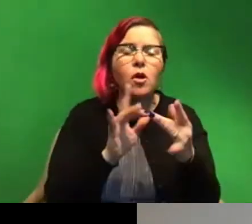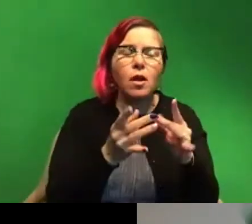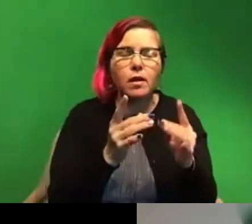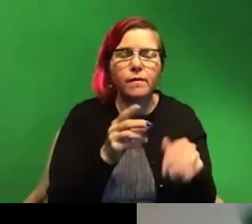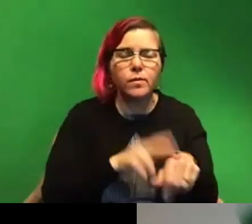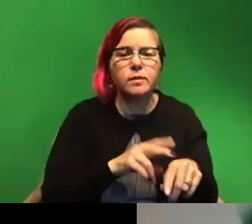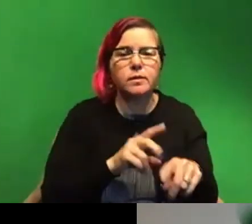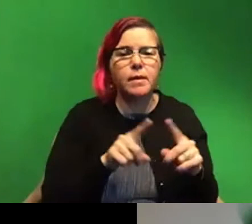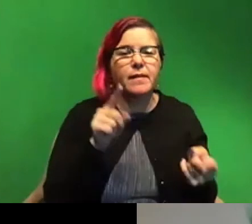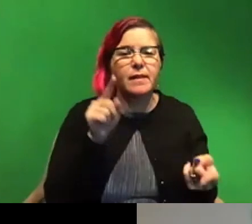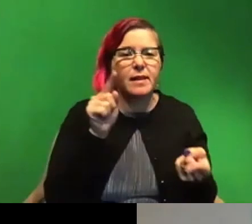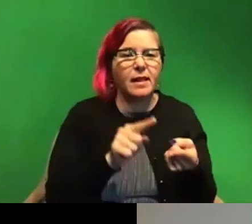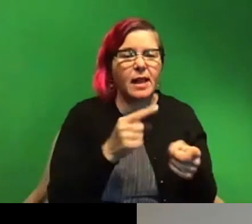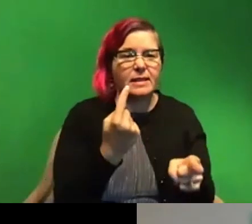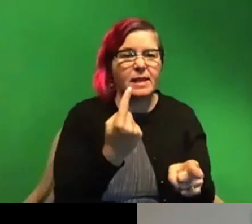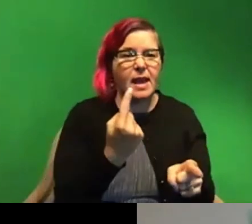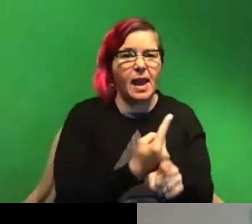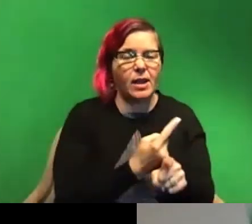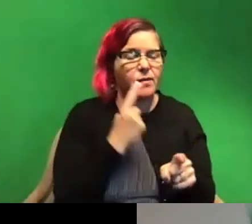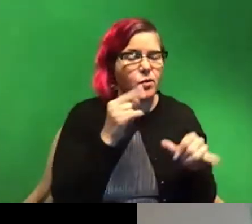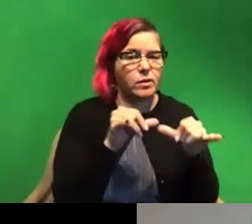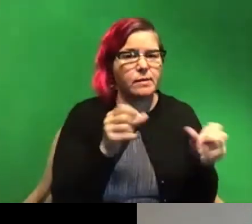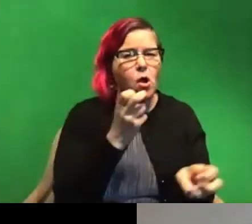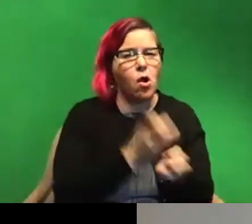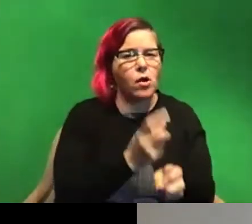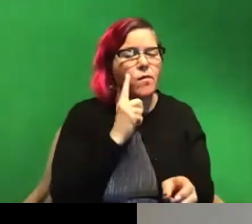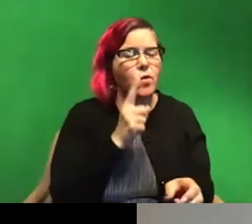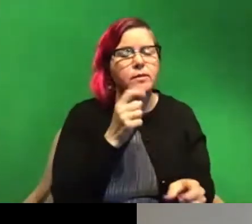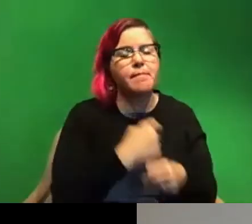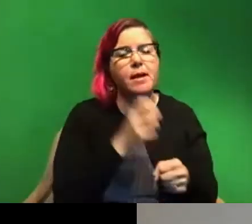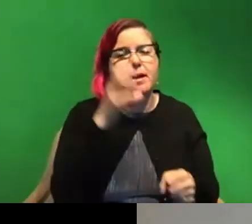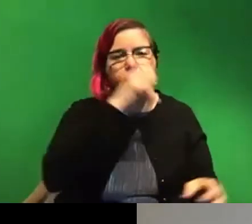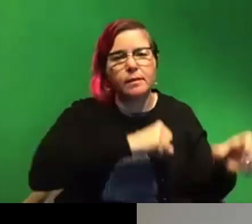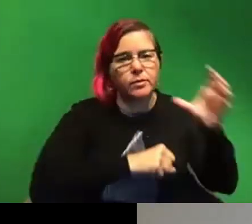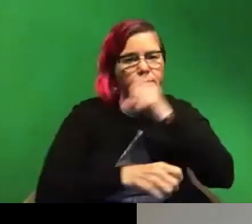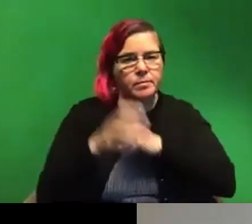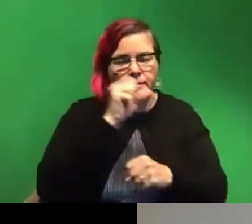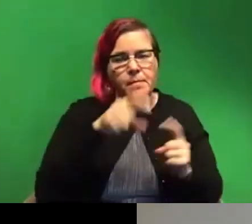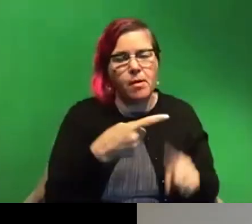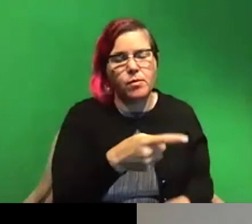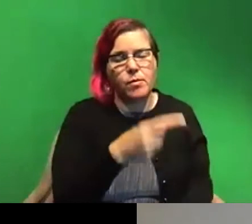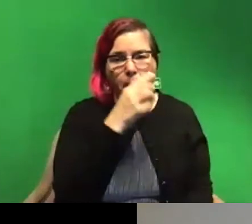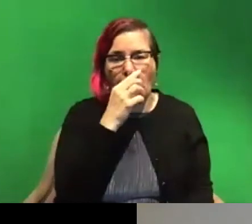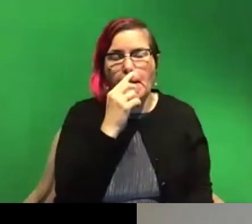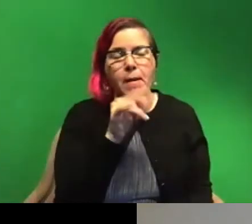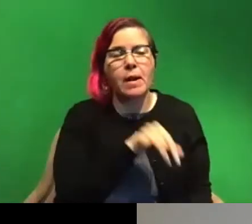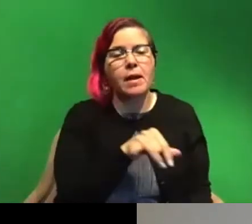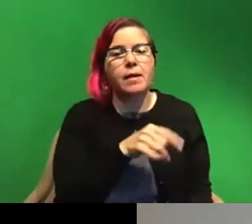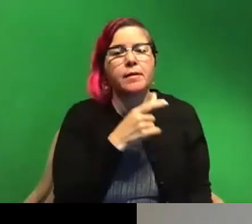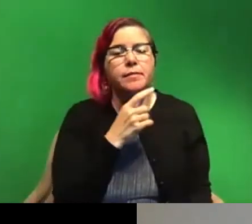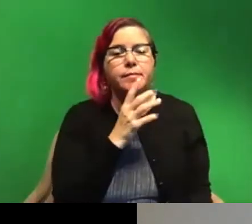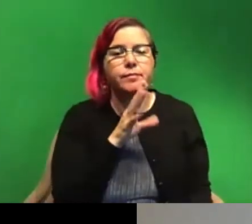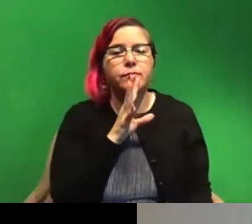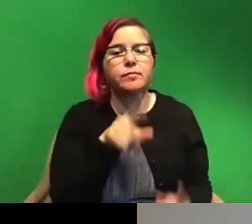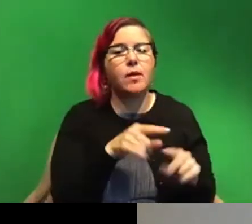less accurate you can make it for a system, the harder it is for it to make assumptions about you. And so doing things like, we talk about